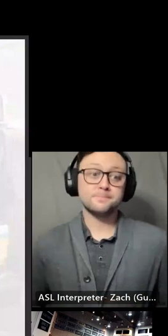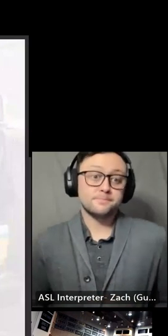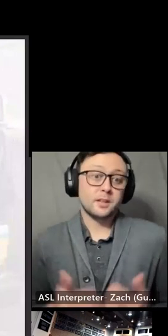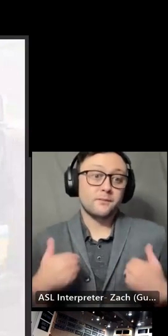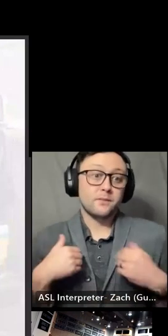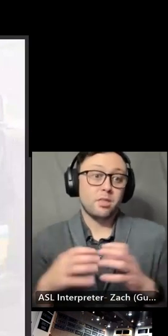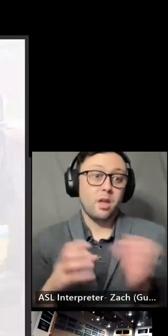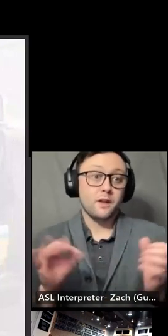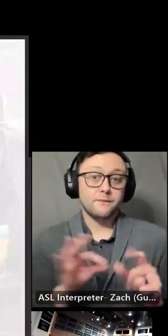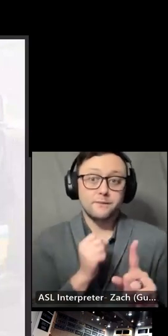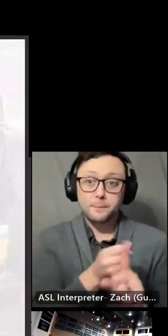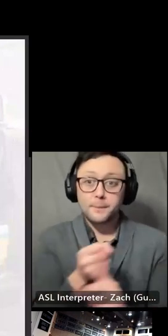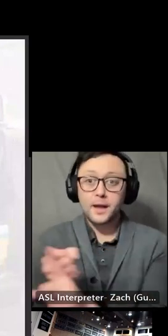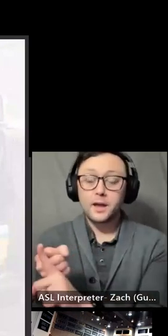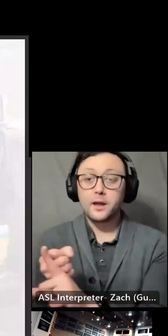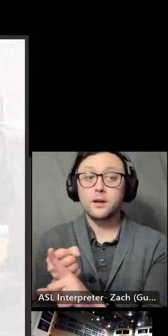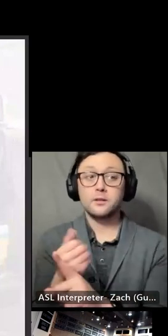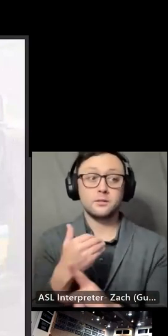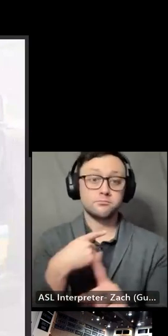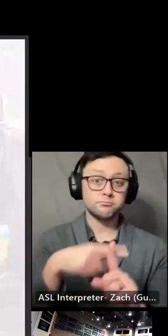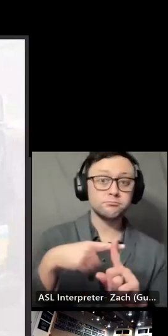impacts. And we just want